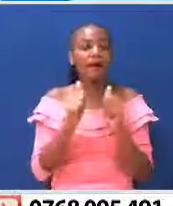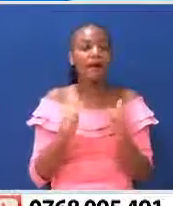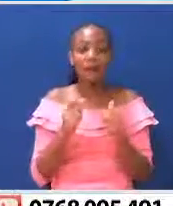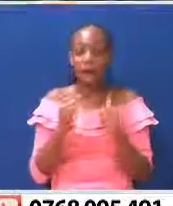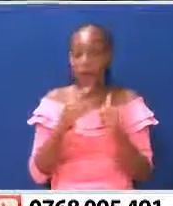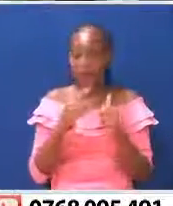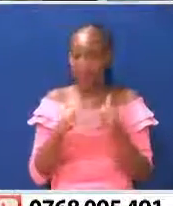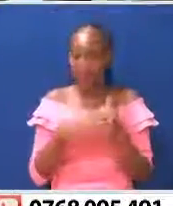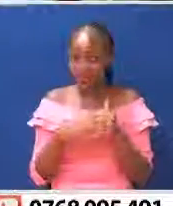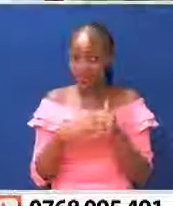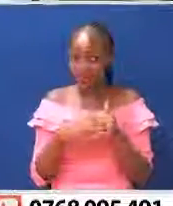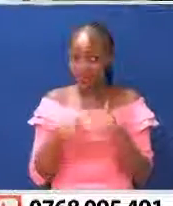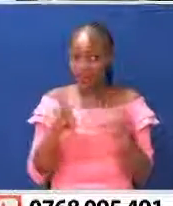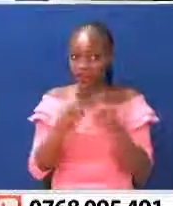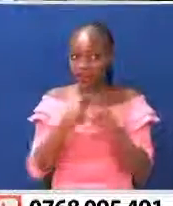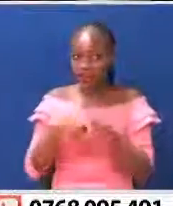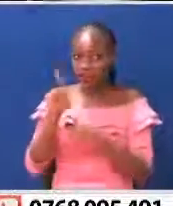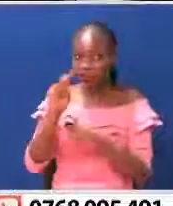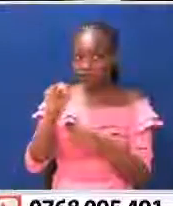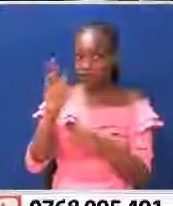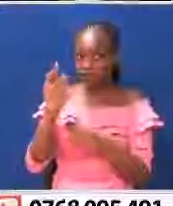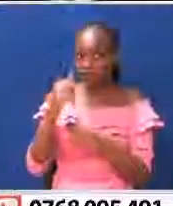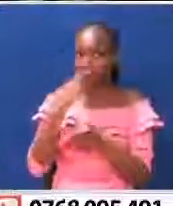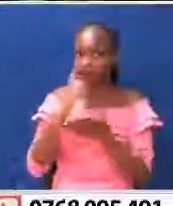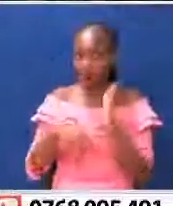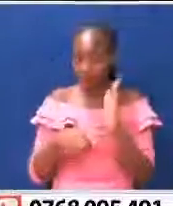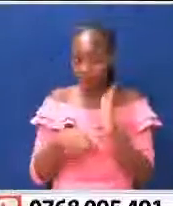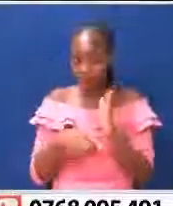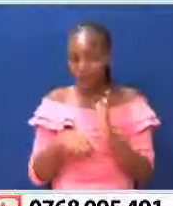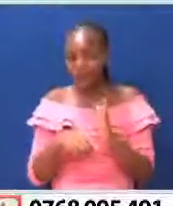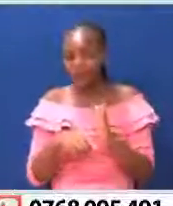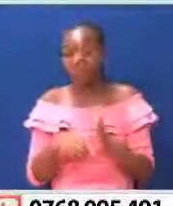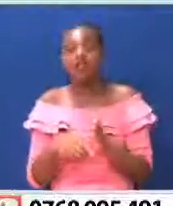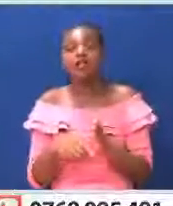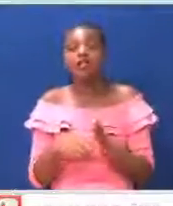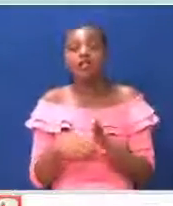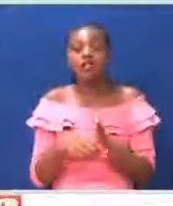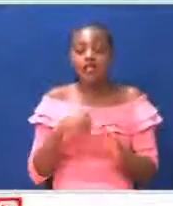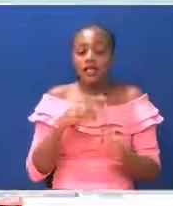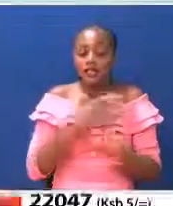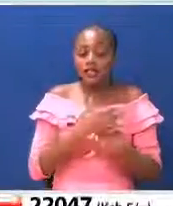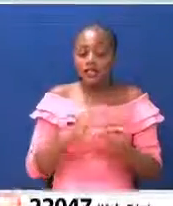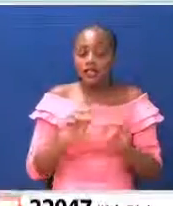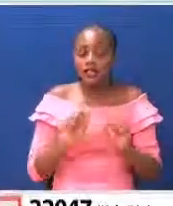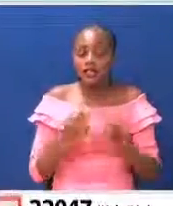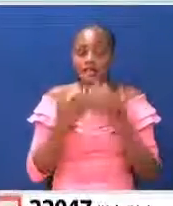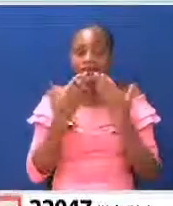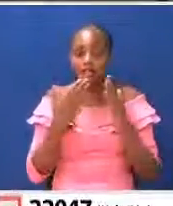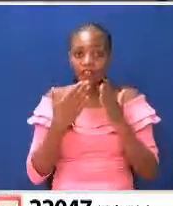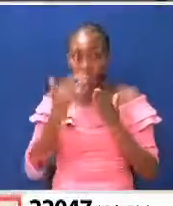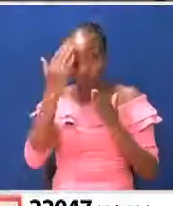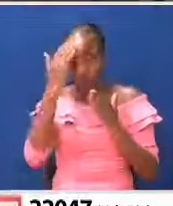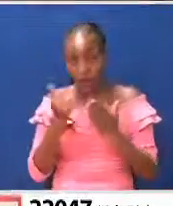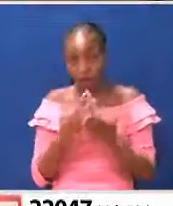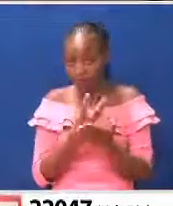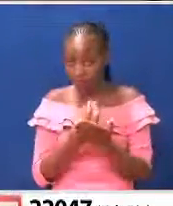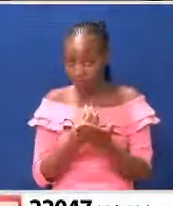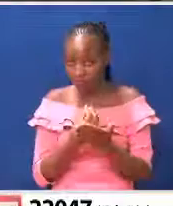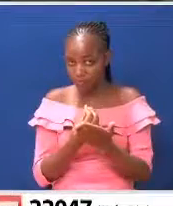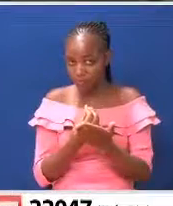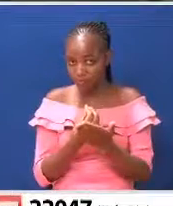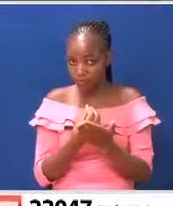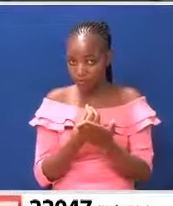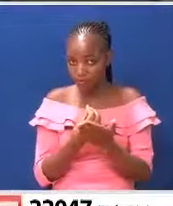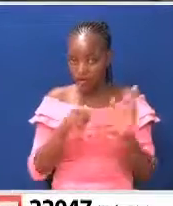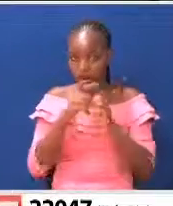salary. NMS has responded to the claims, saying that the delay has been caused by Treasury due to the